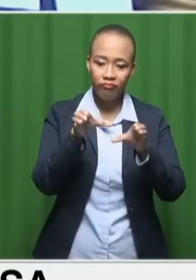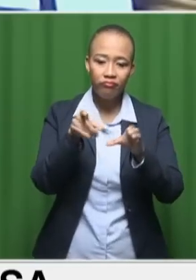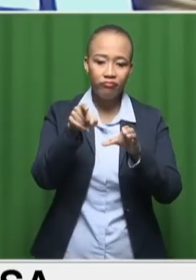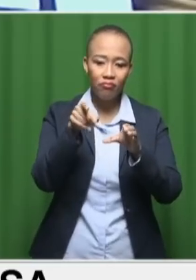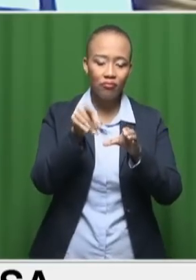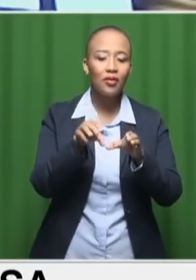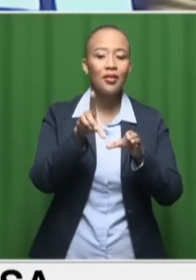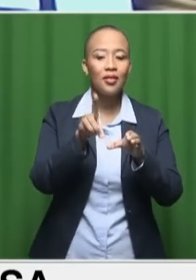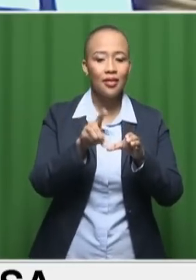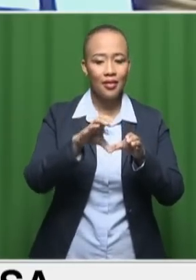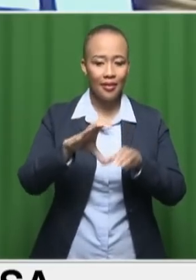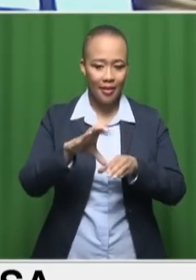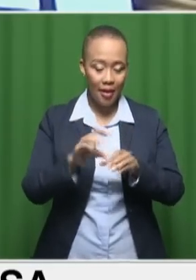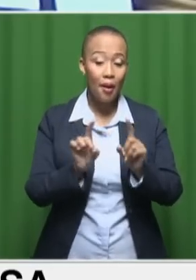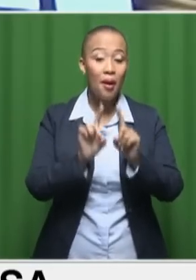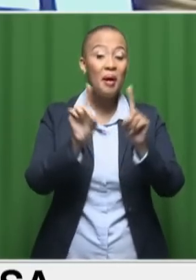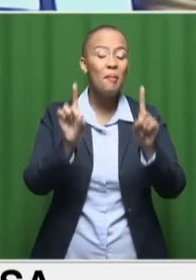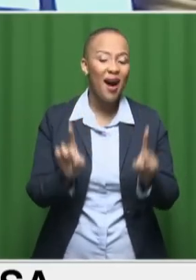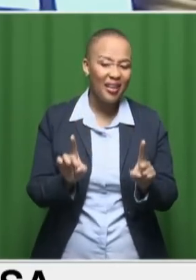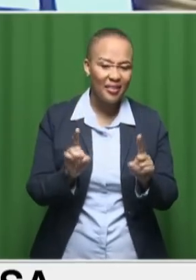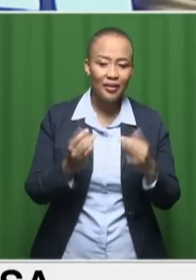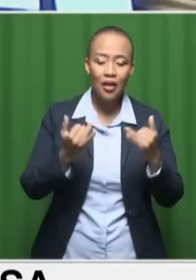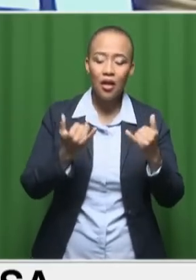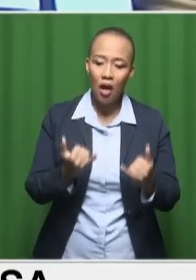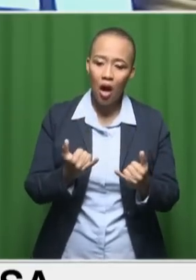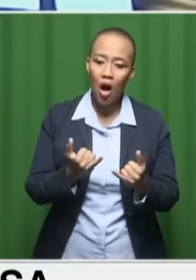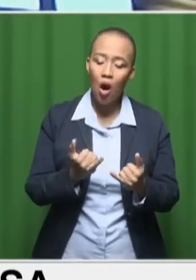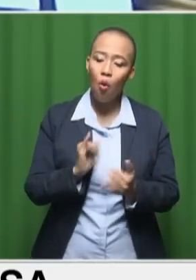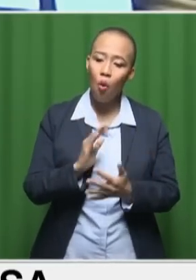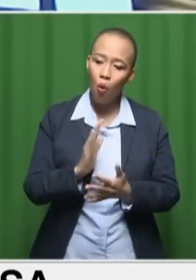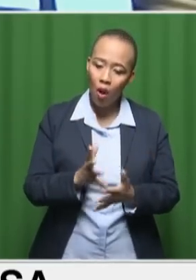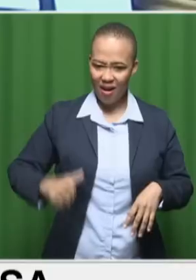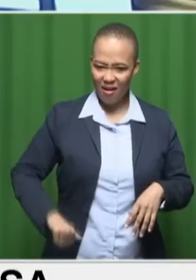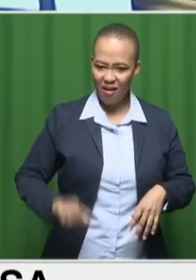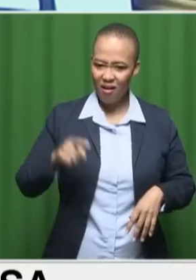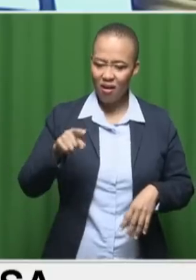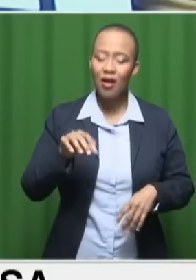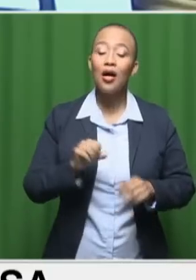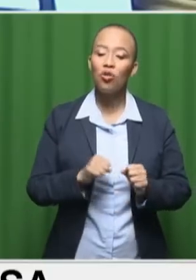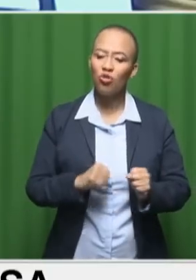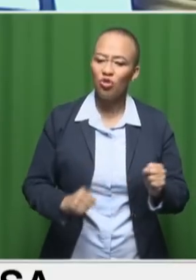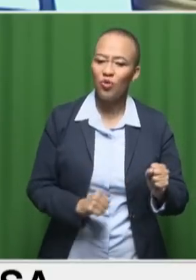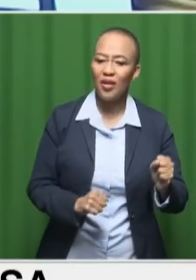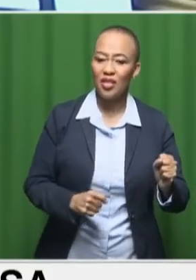ensuring that South Africa, by doing that, does not showcases that it's against